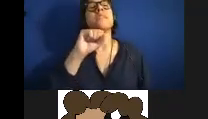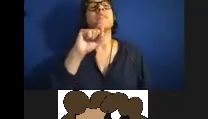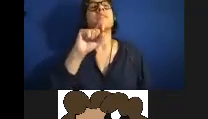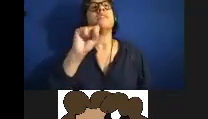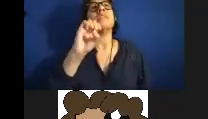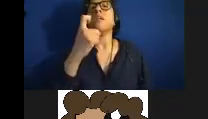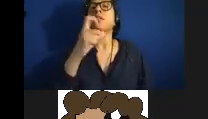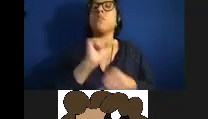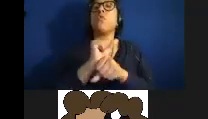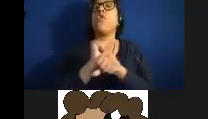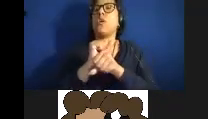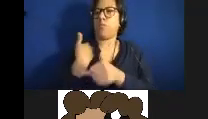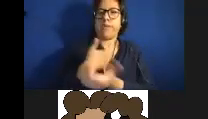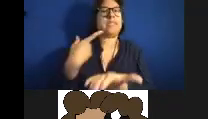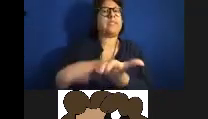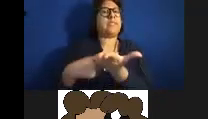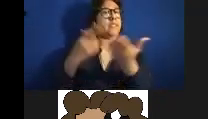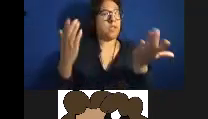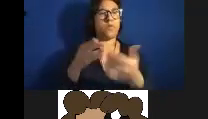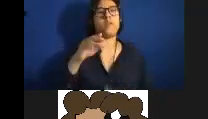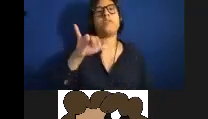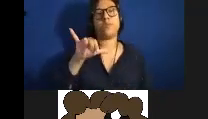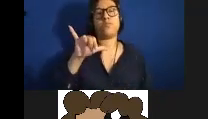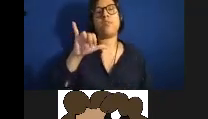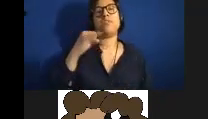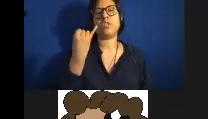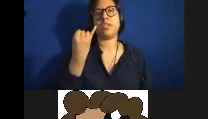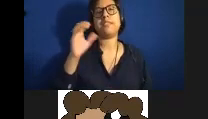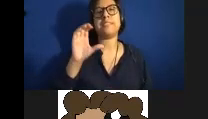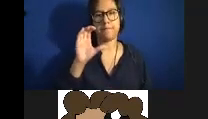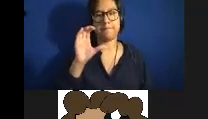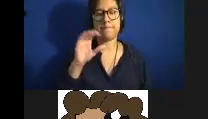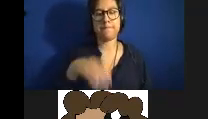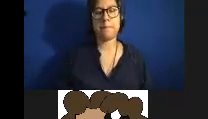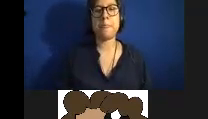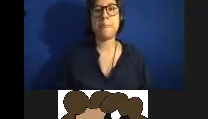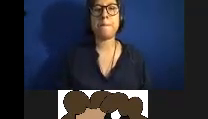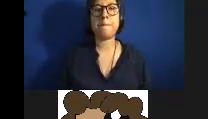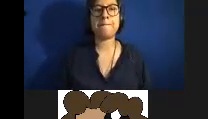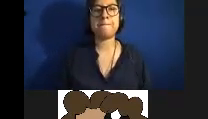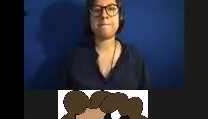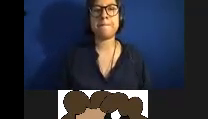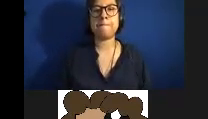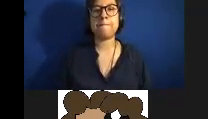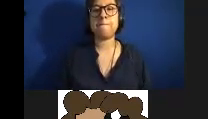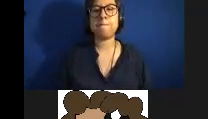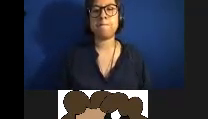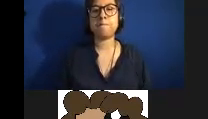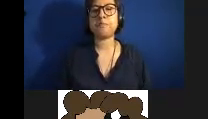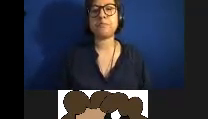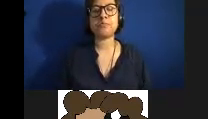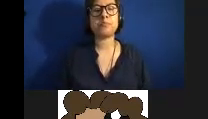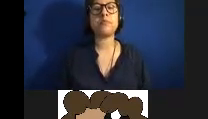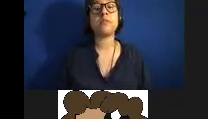something discussed in our organization. And things we look at are, what are the